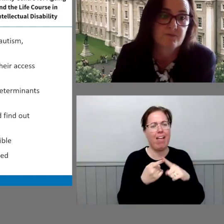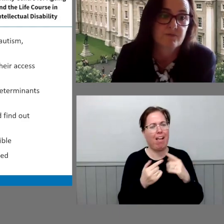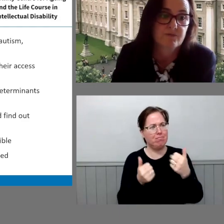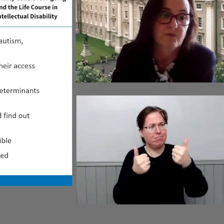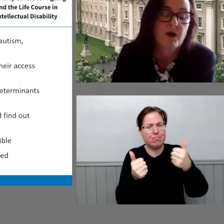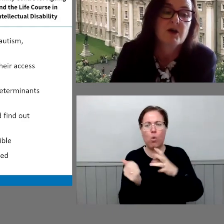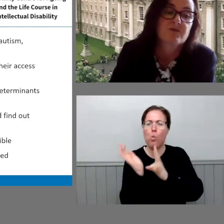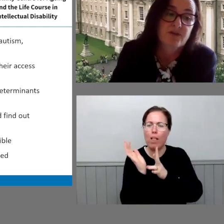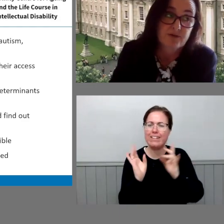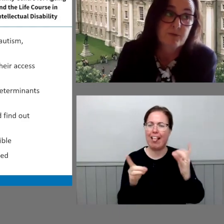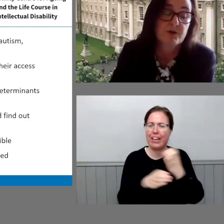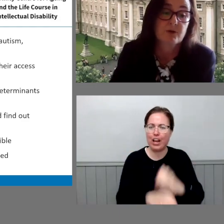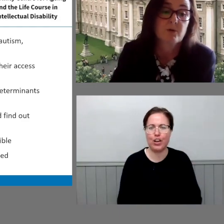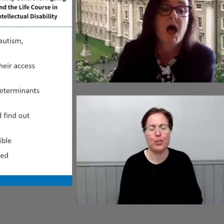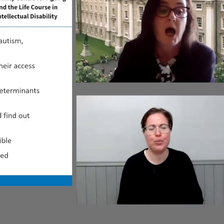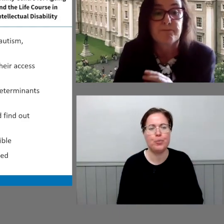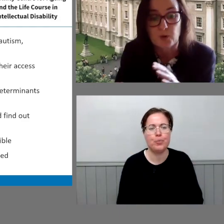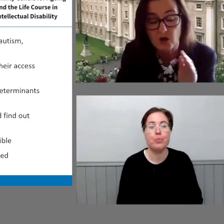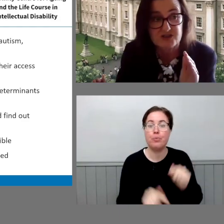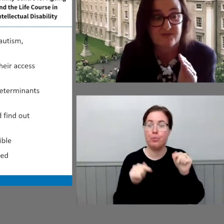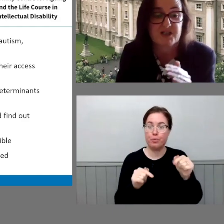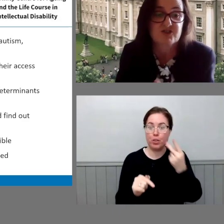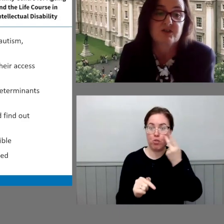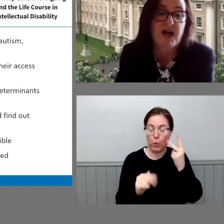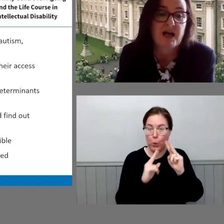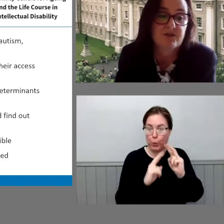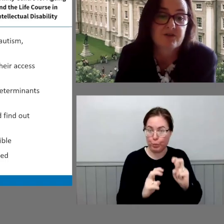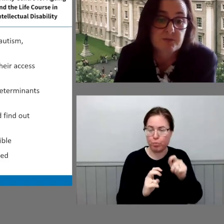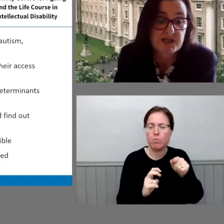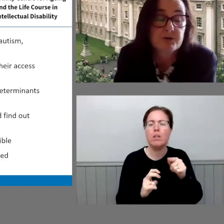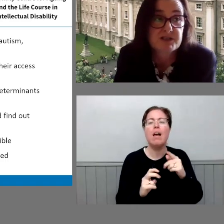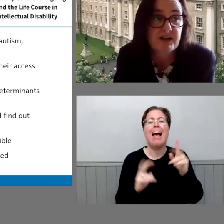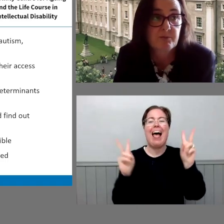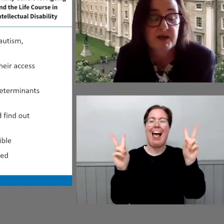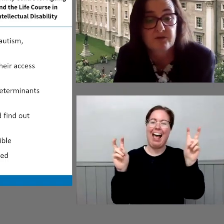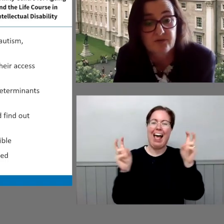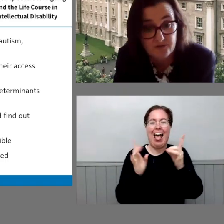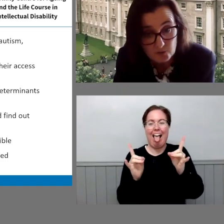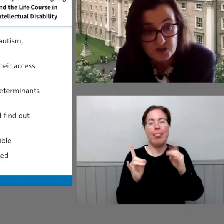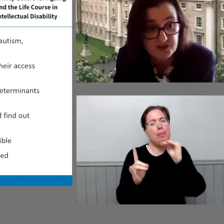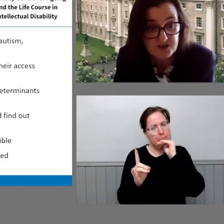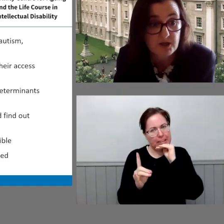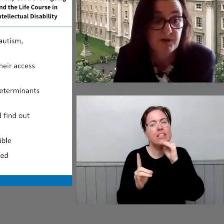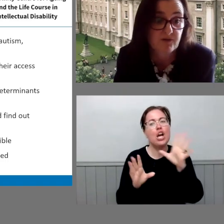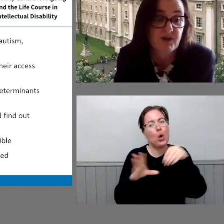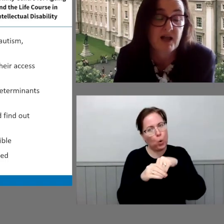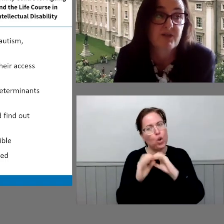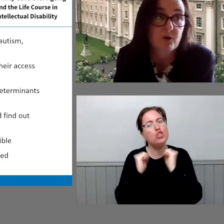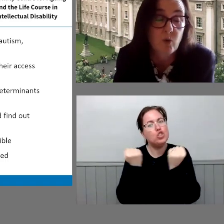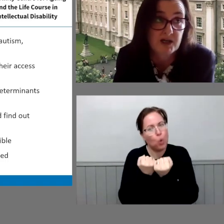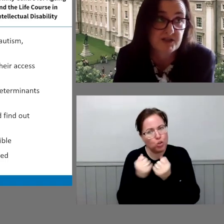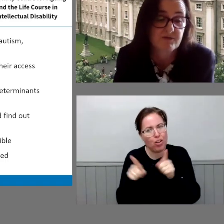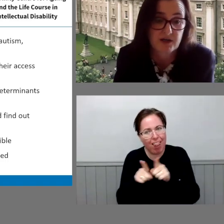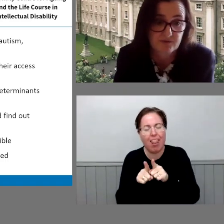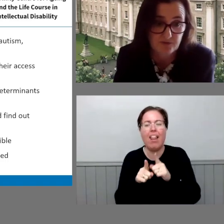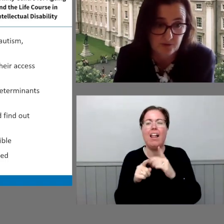healthcare. For this review, a broad definition of health to include aspects of social determinants of health